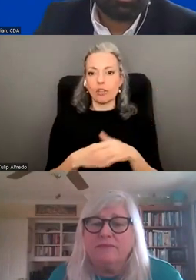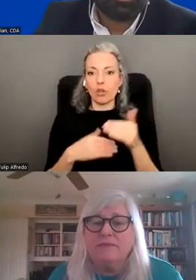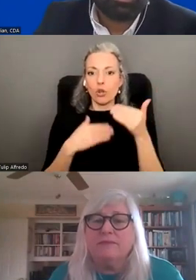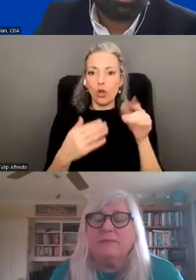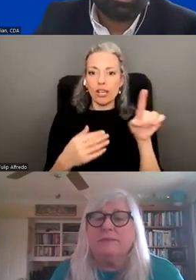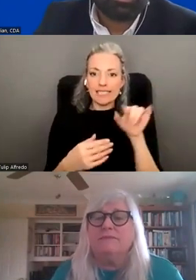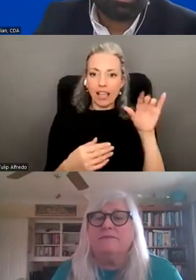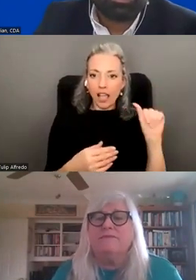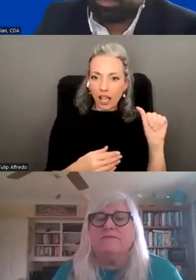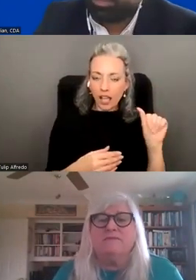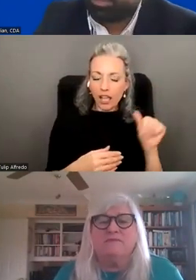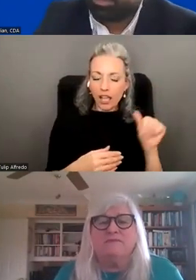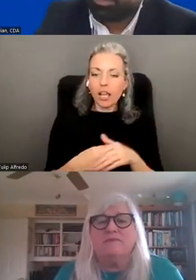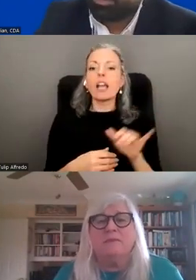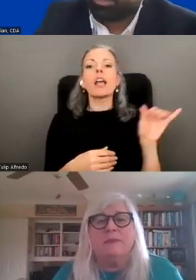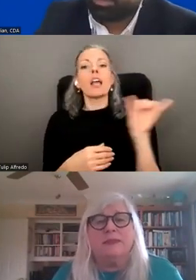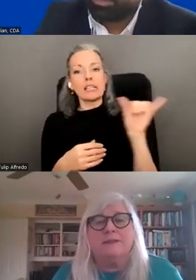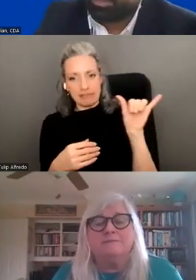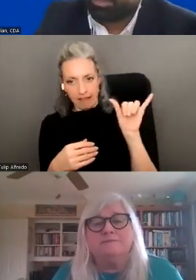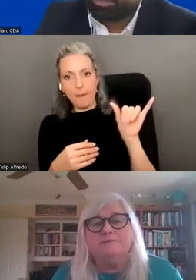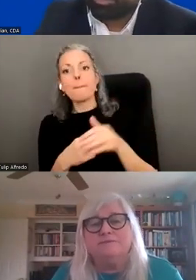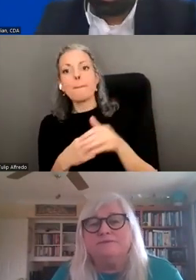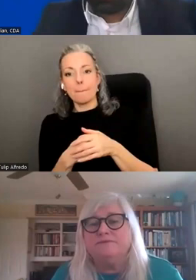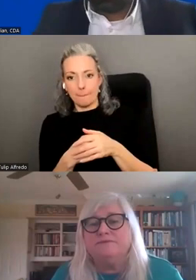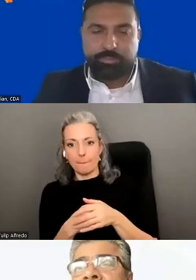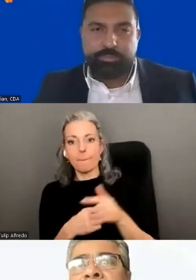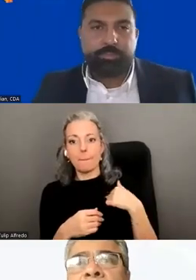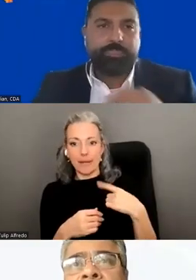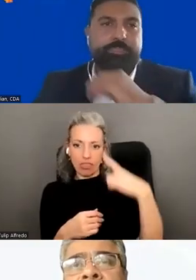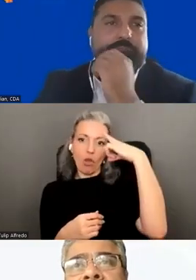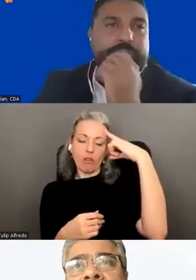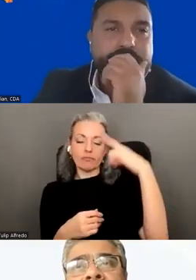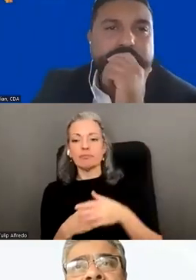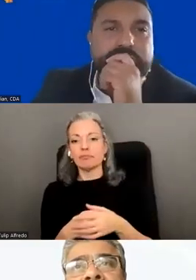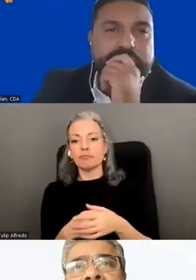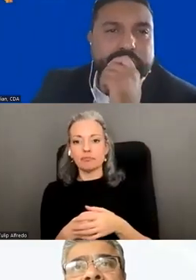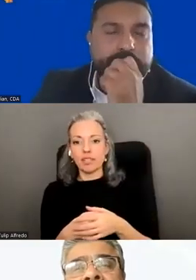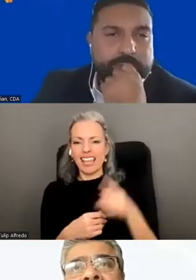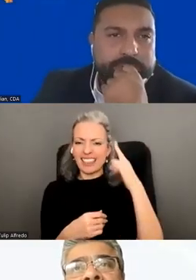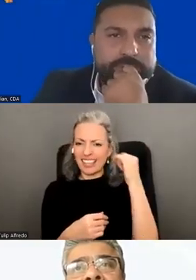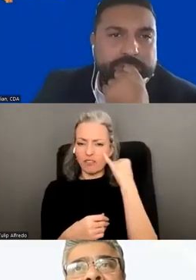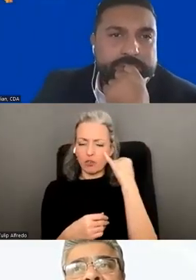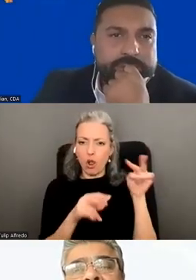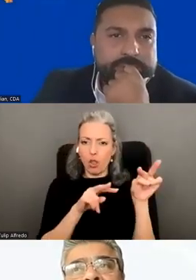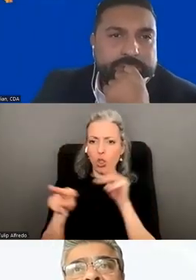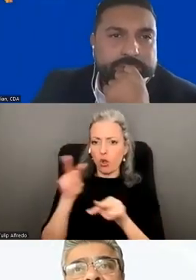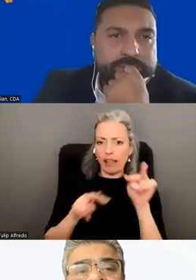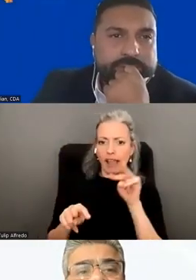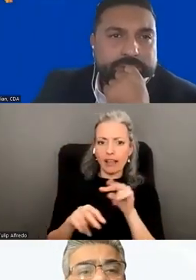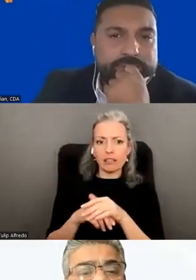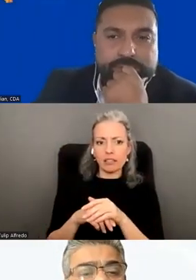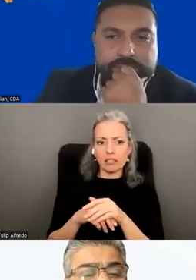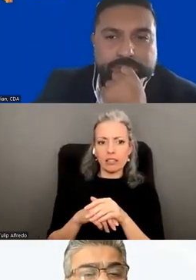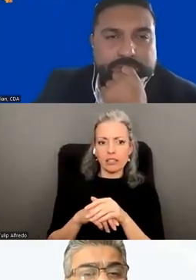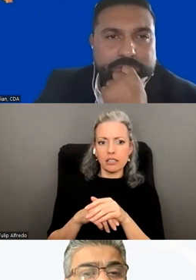Yeah, and similar to what Heather said, I think if you wanted to look at variation in racial,